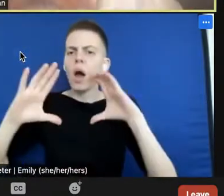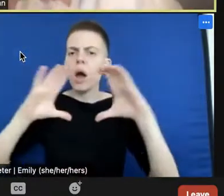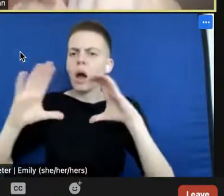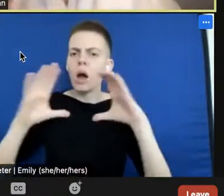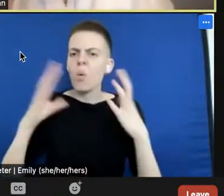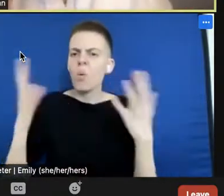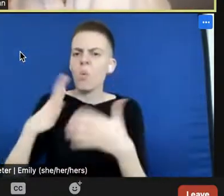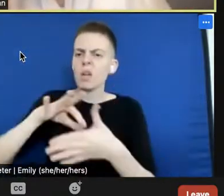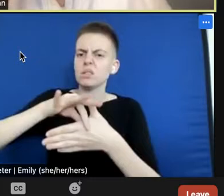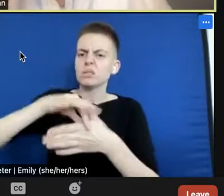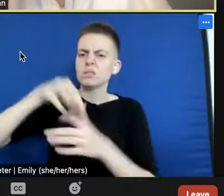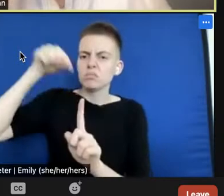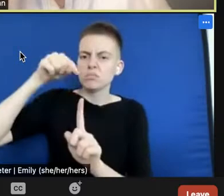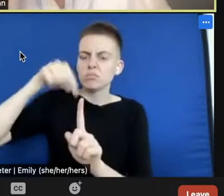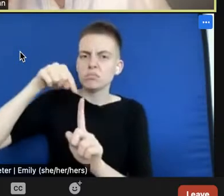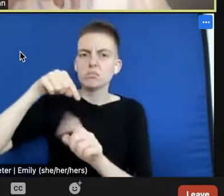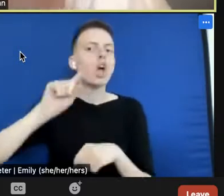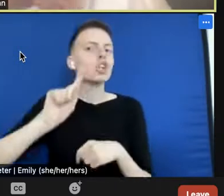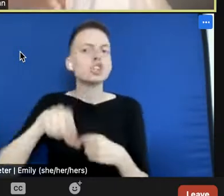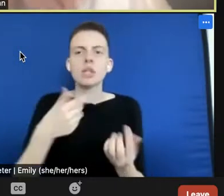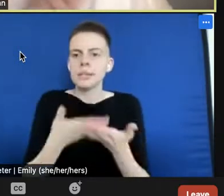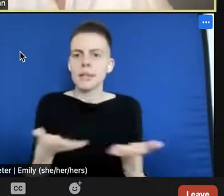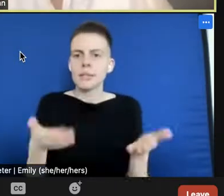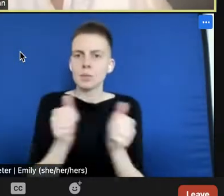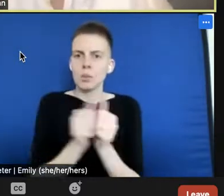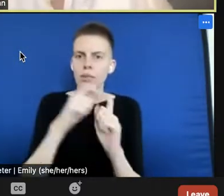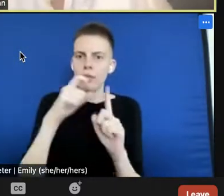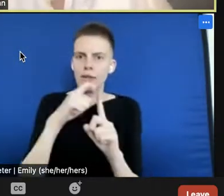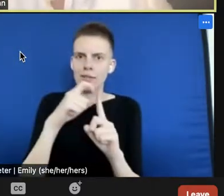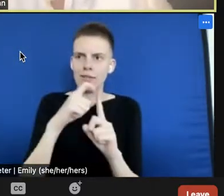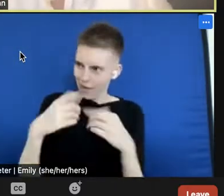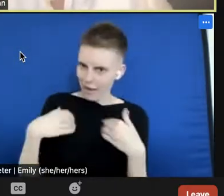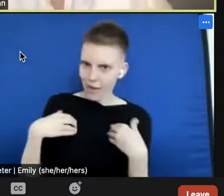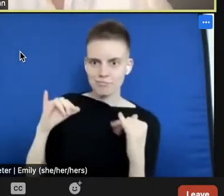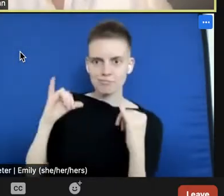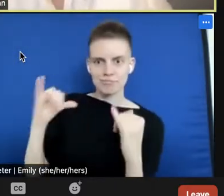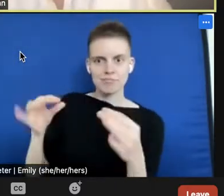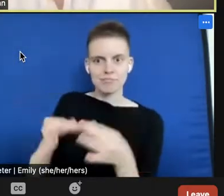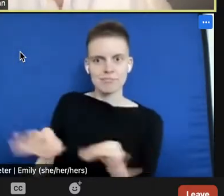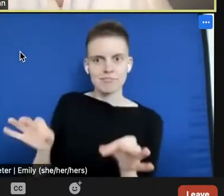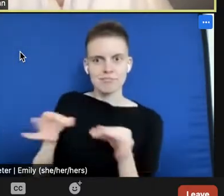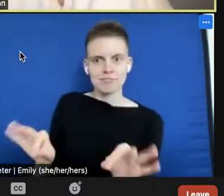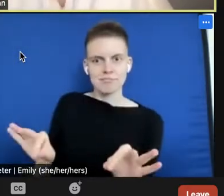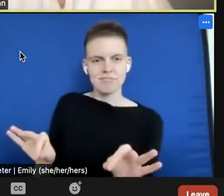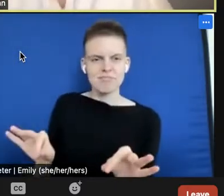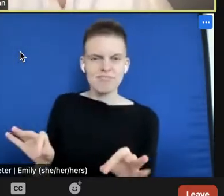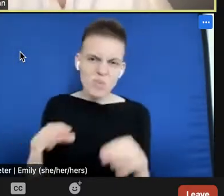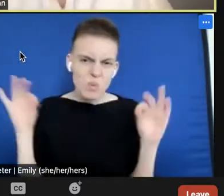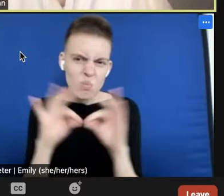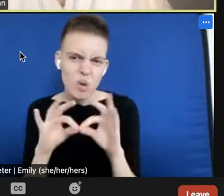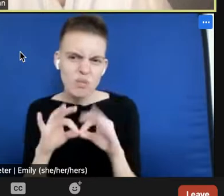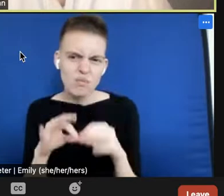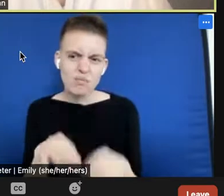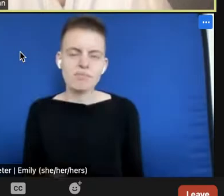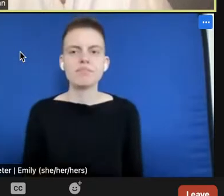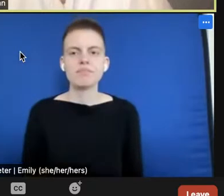person were the things that had words, because they knew that language. I think that matters too.